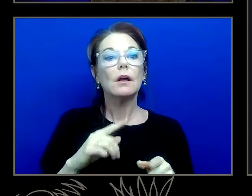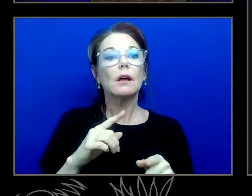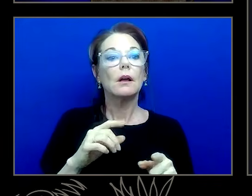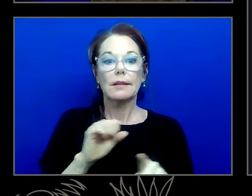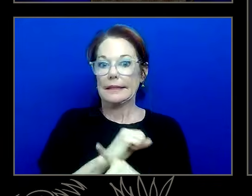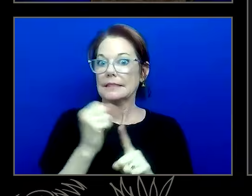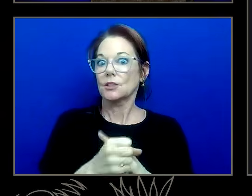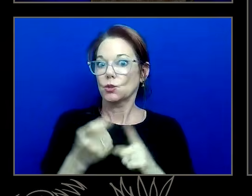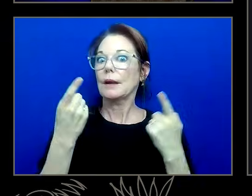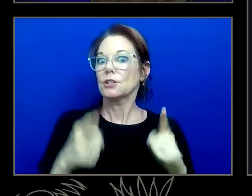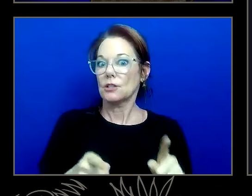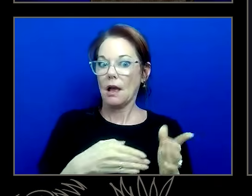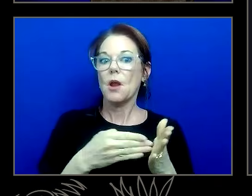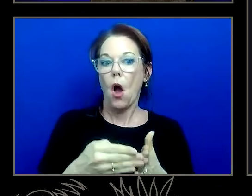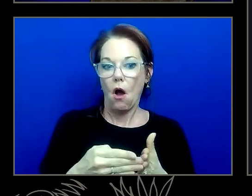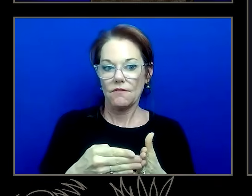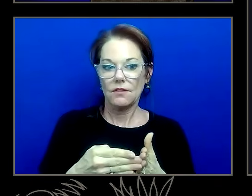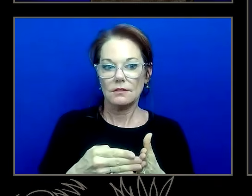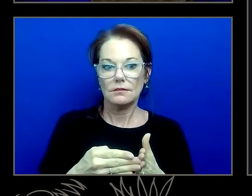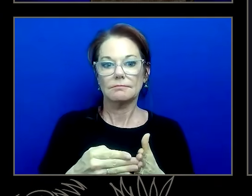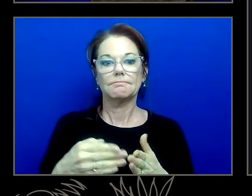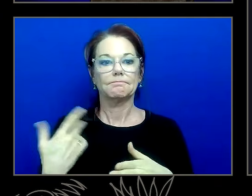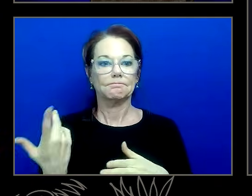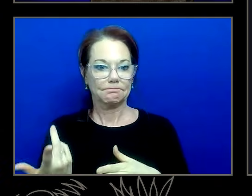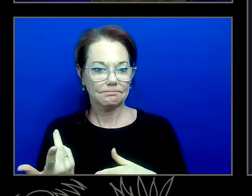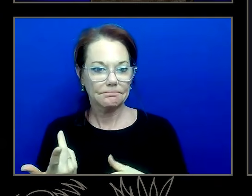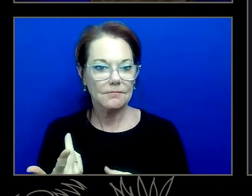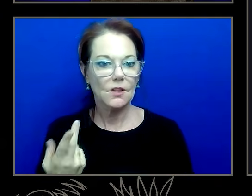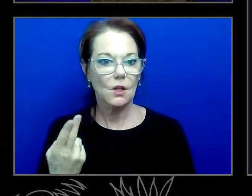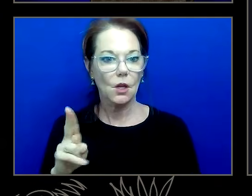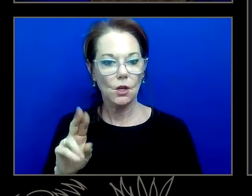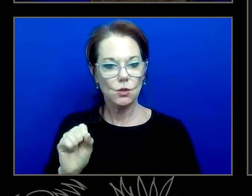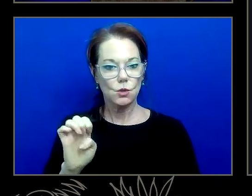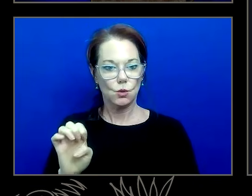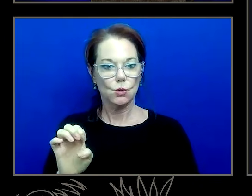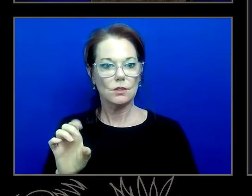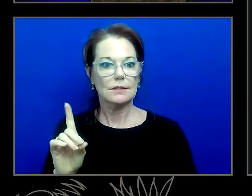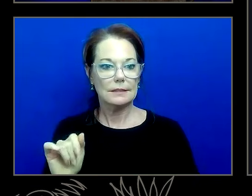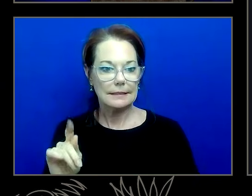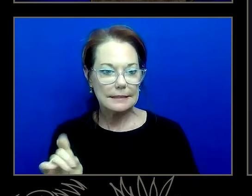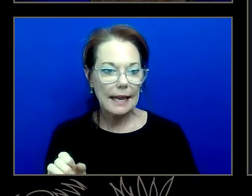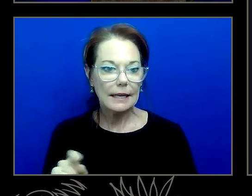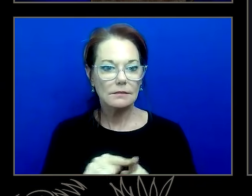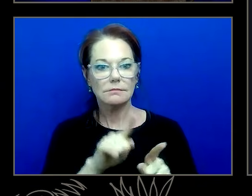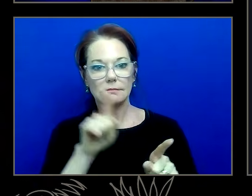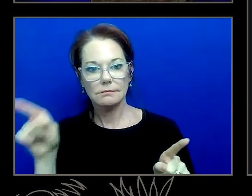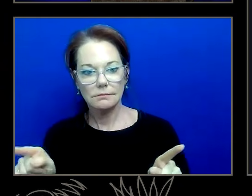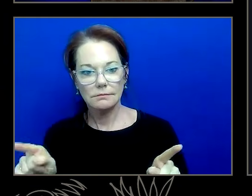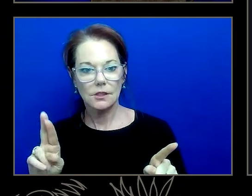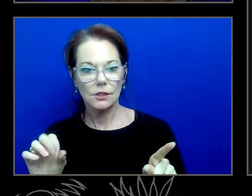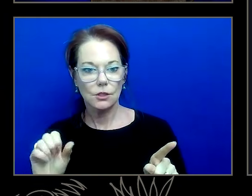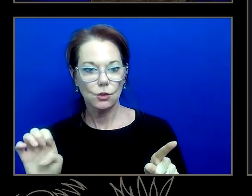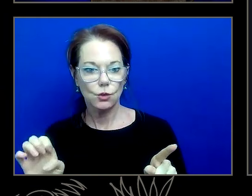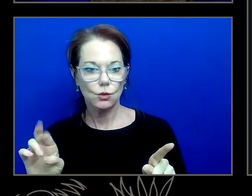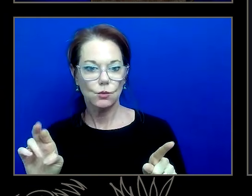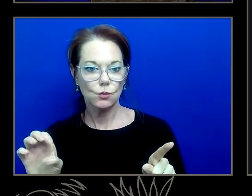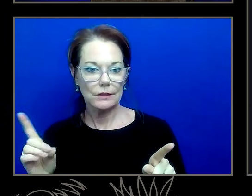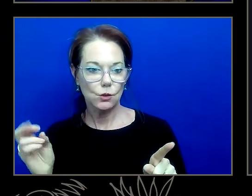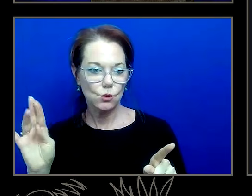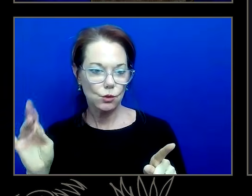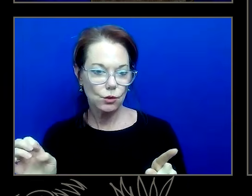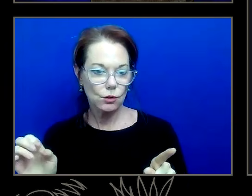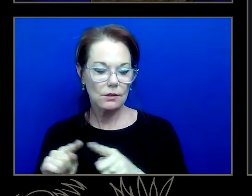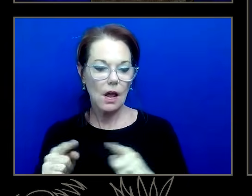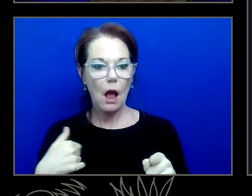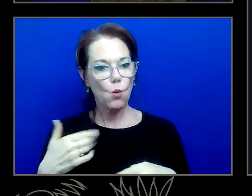than not that you want state, useState. The state has special logic, like useReducer. I want to share it between my components, so